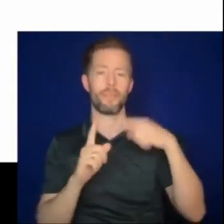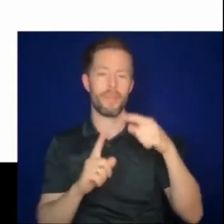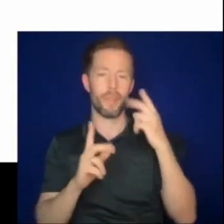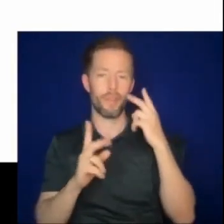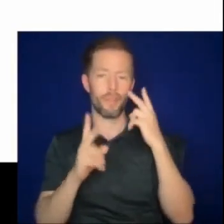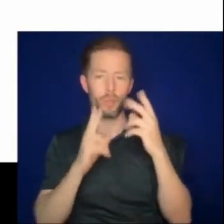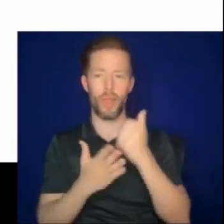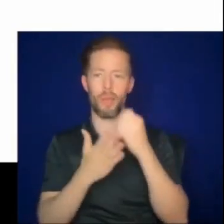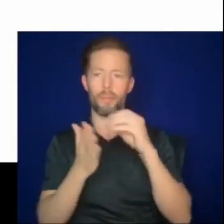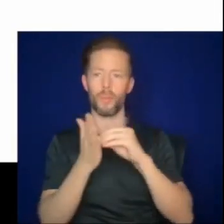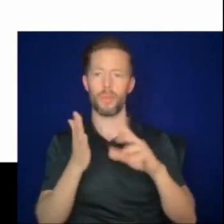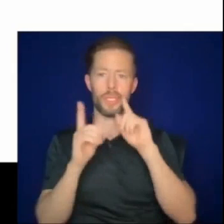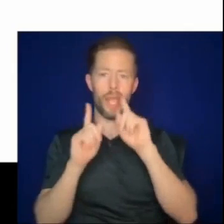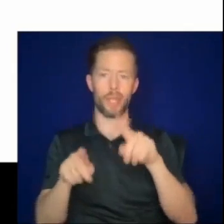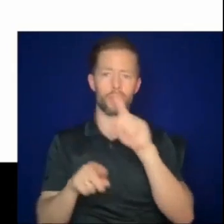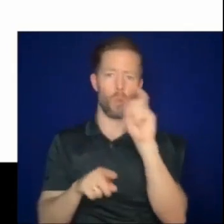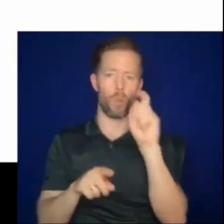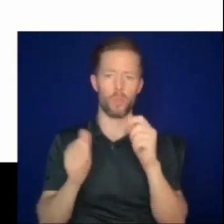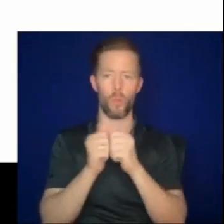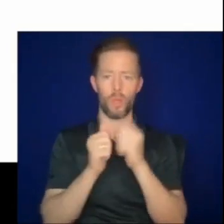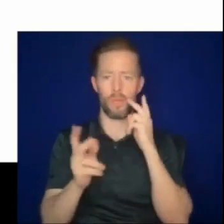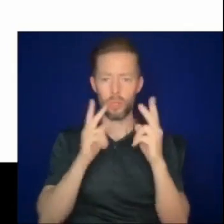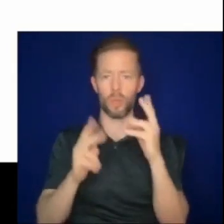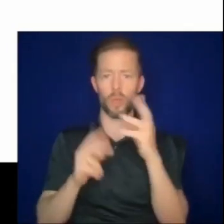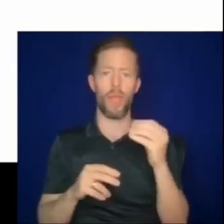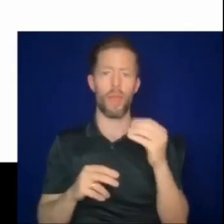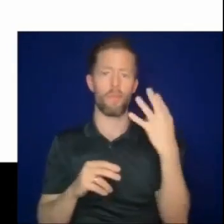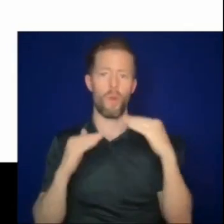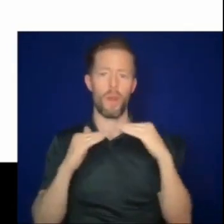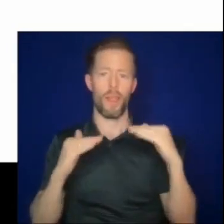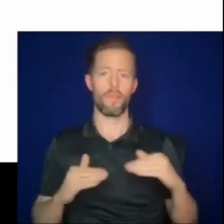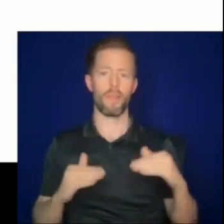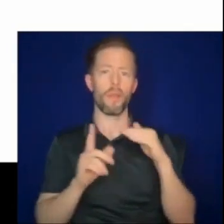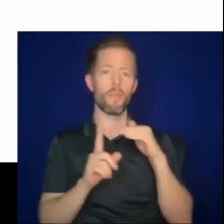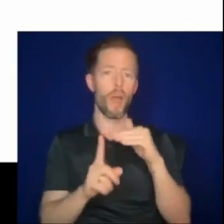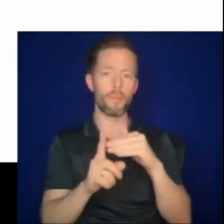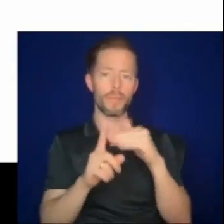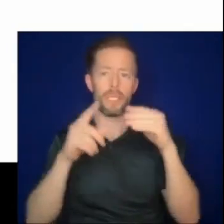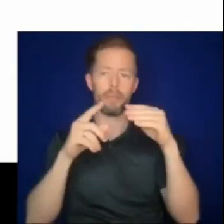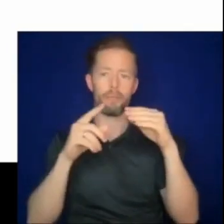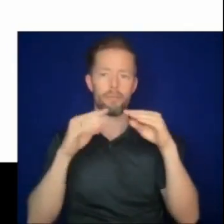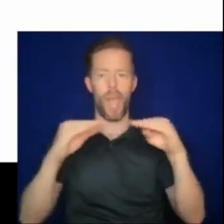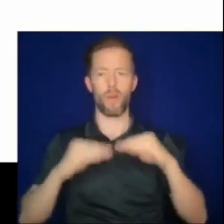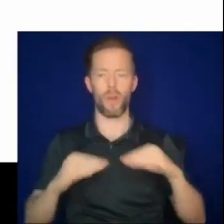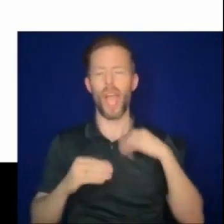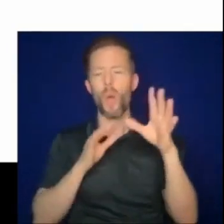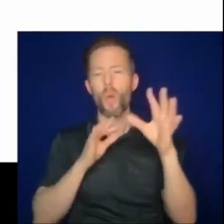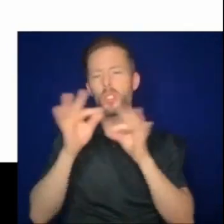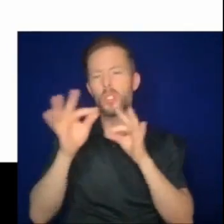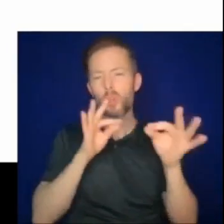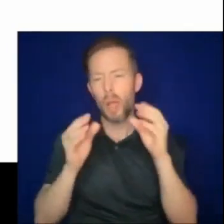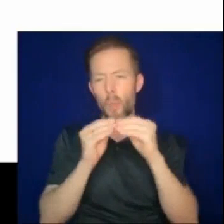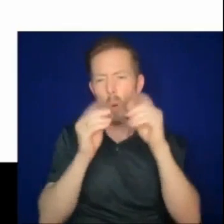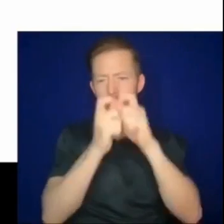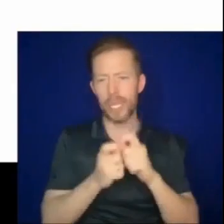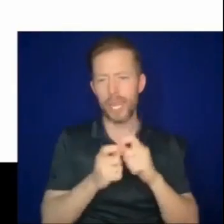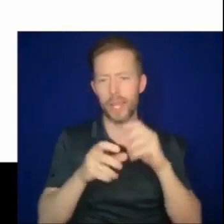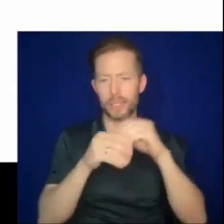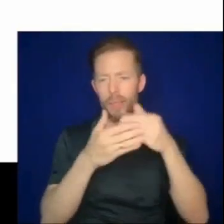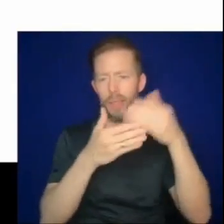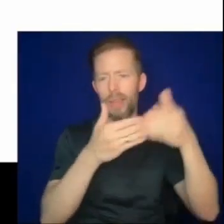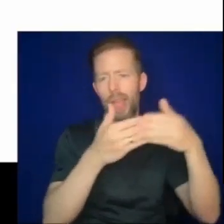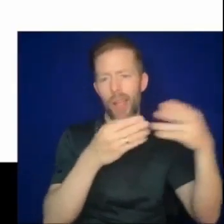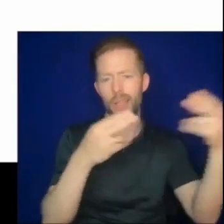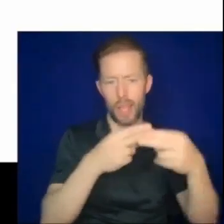is going to include specific visuals to help the students answer questions with those visuals, as well as a 4-level prompting hierarchy, which I'll describe in